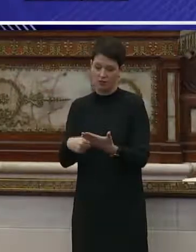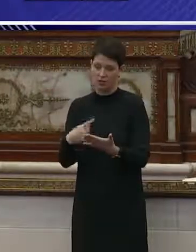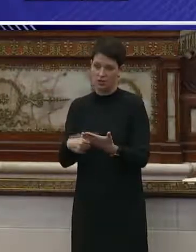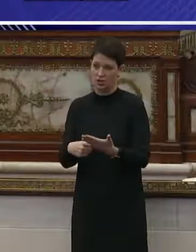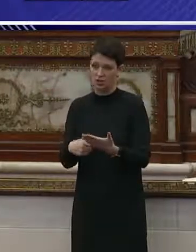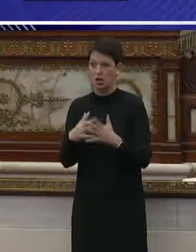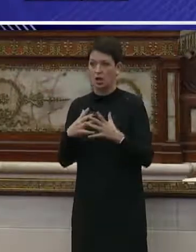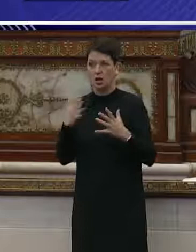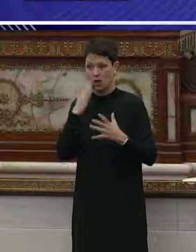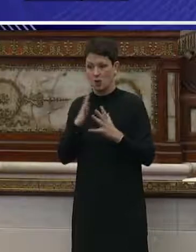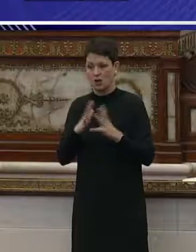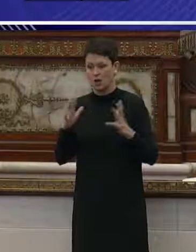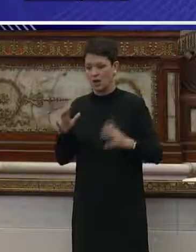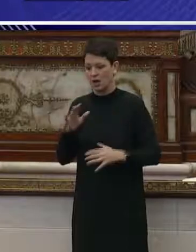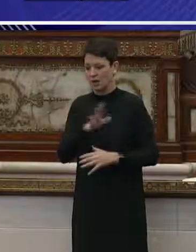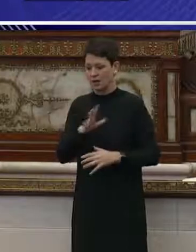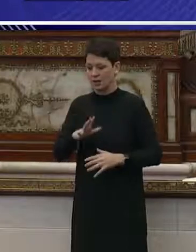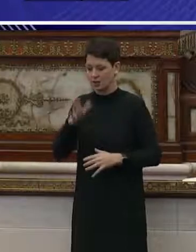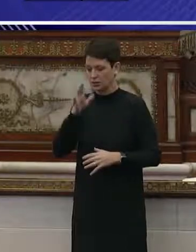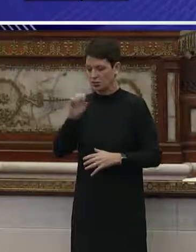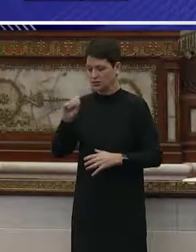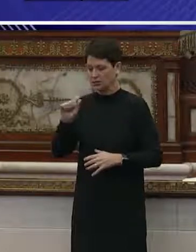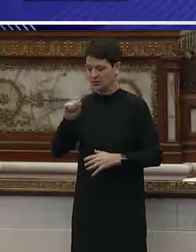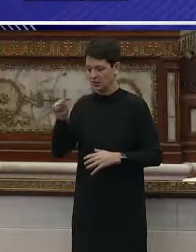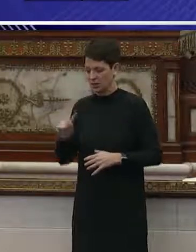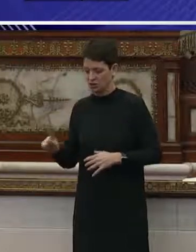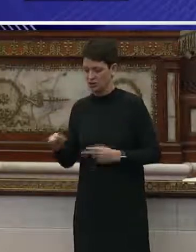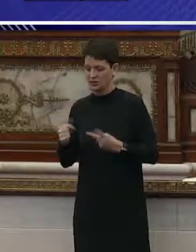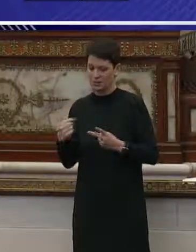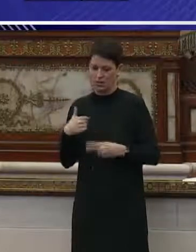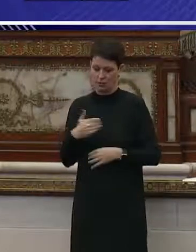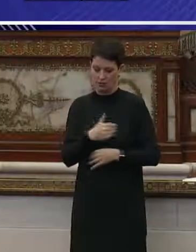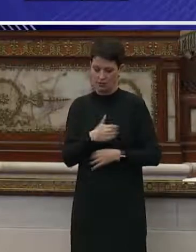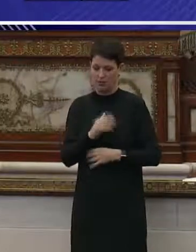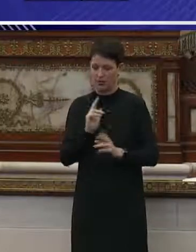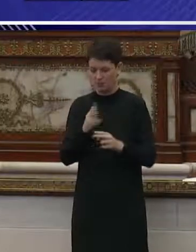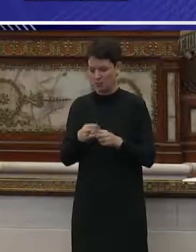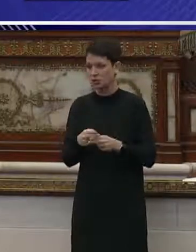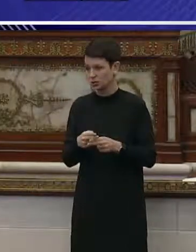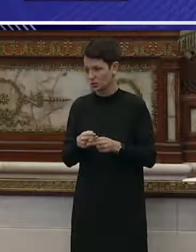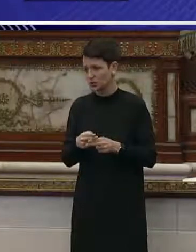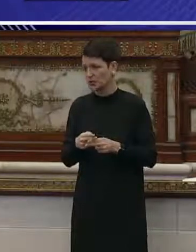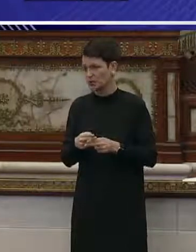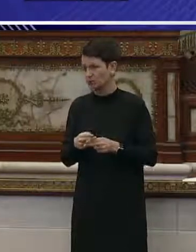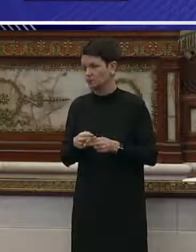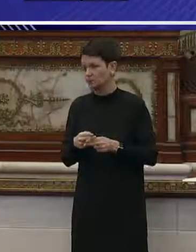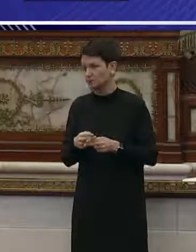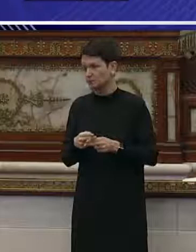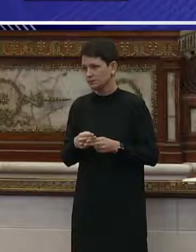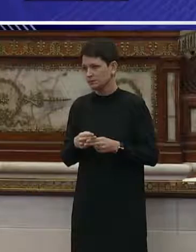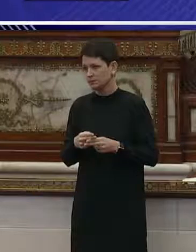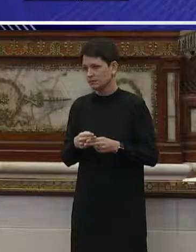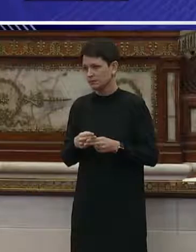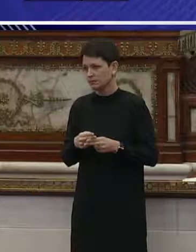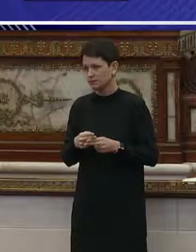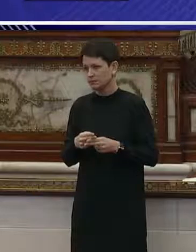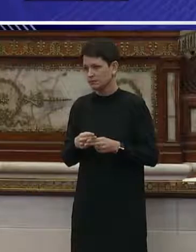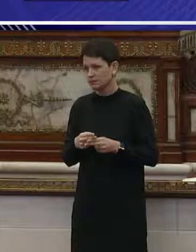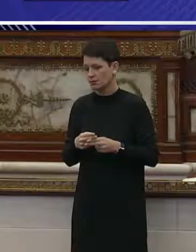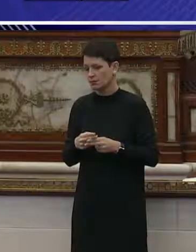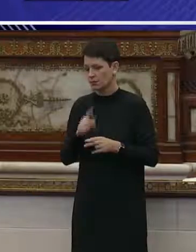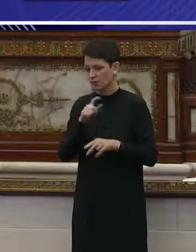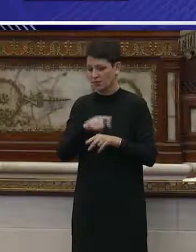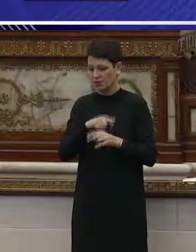and I know Councilwoman Sanchez had mentioned it and other council members about the term and funding